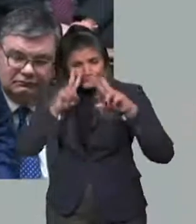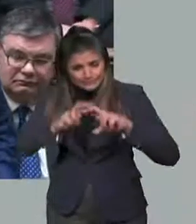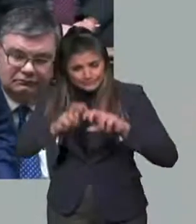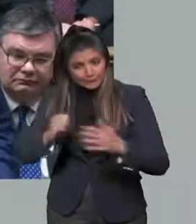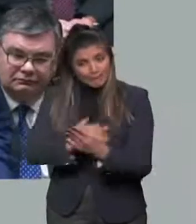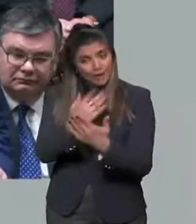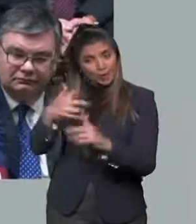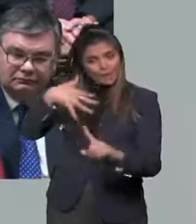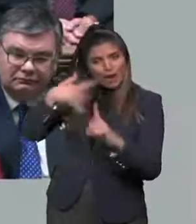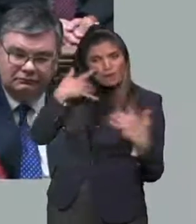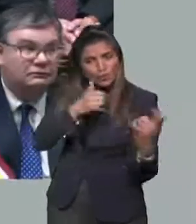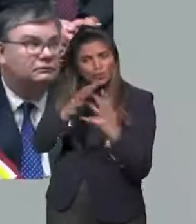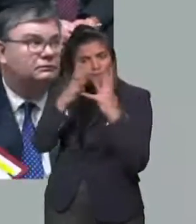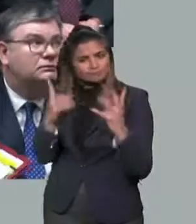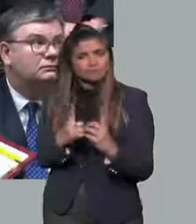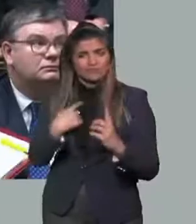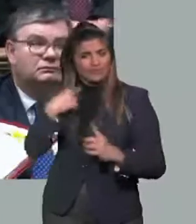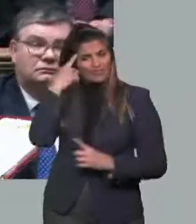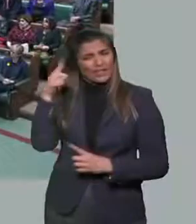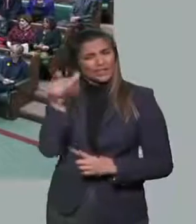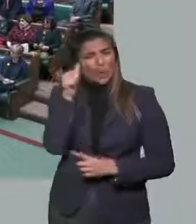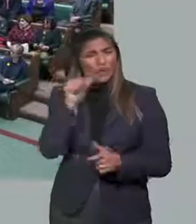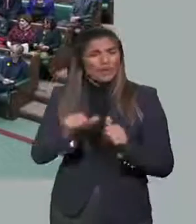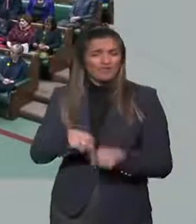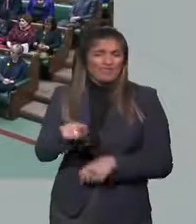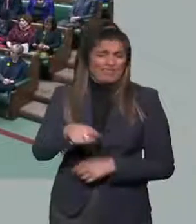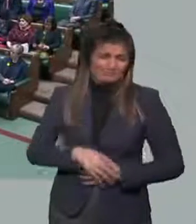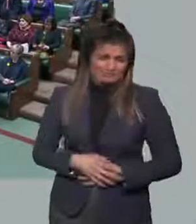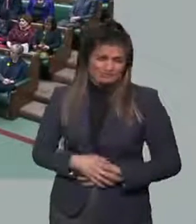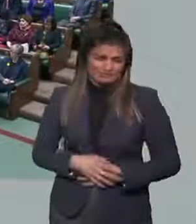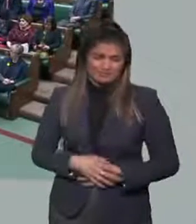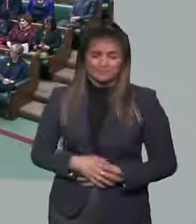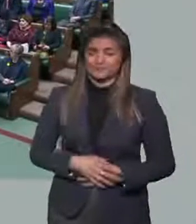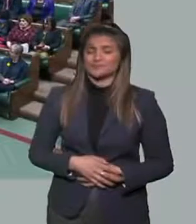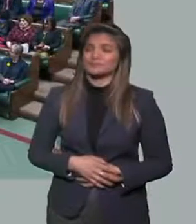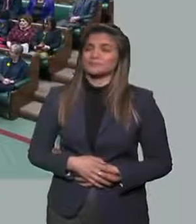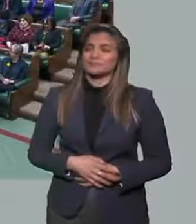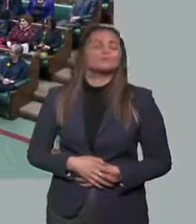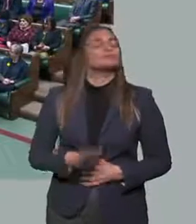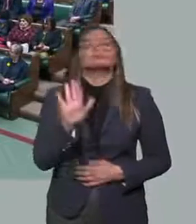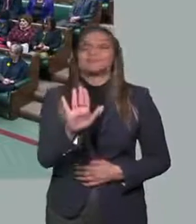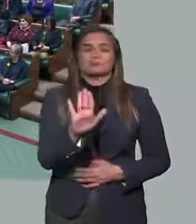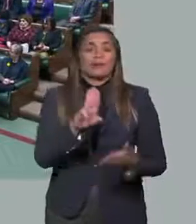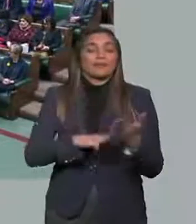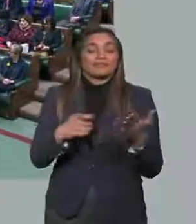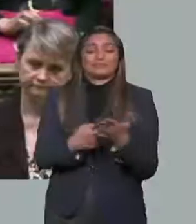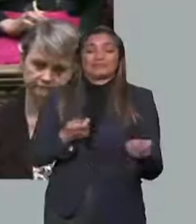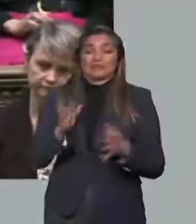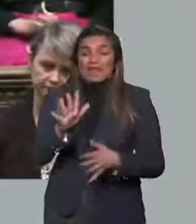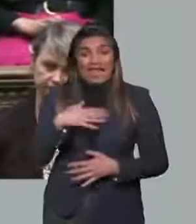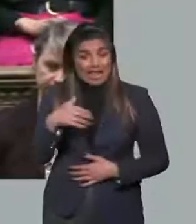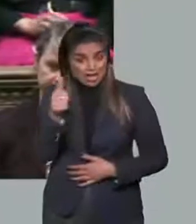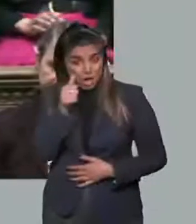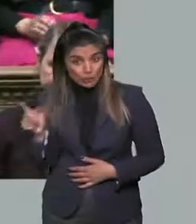for matters of probity, and frankly, I think she should know better. Angela Rayner. Mr. Speaker, what I do know better